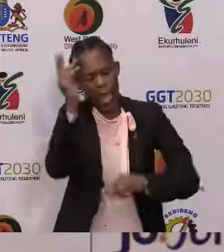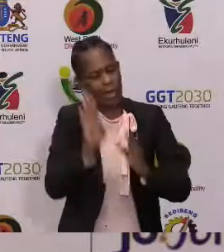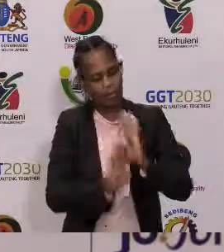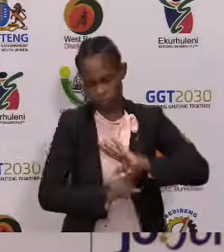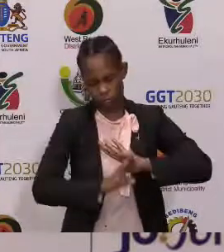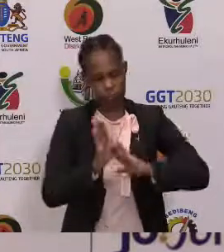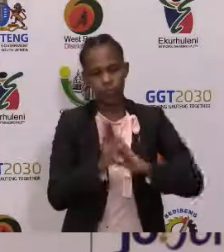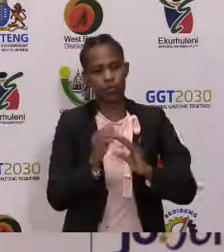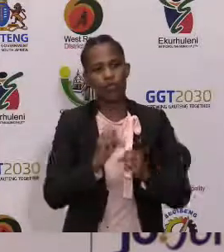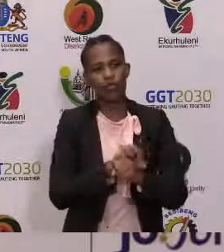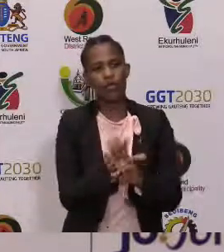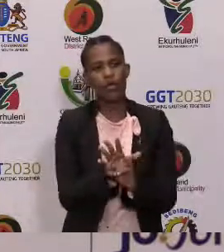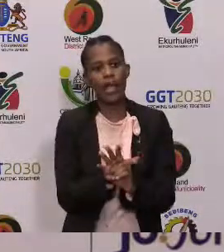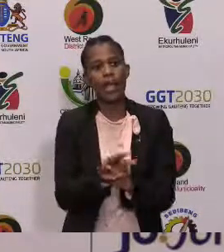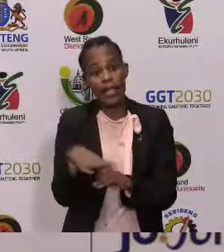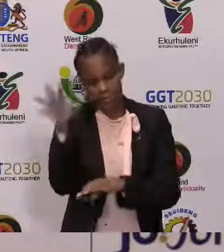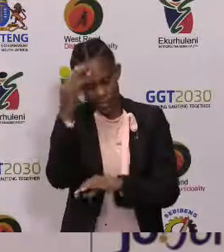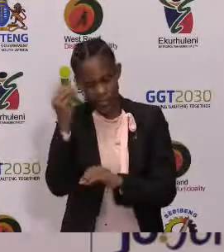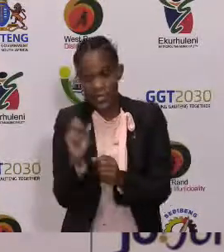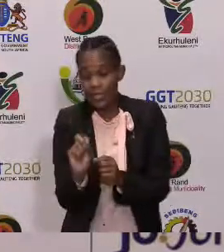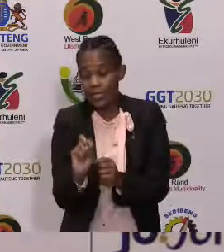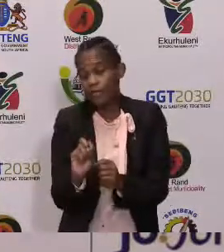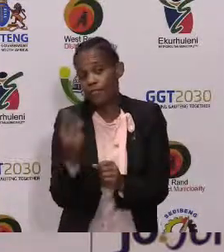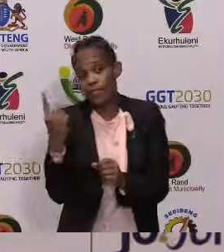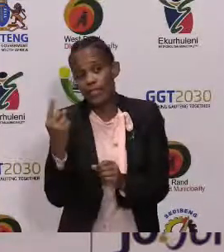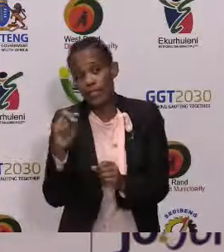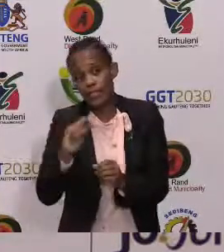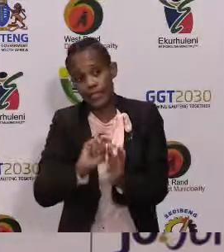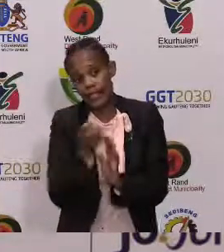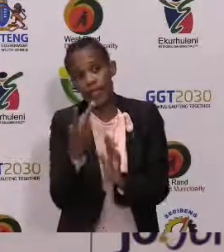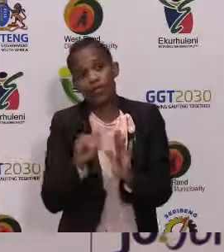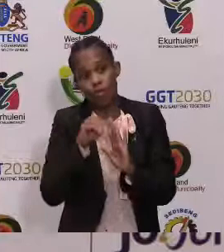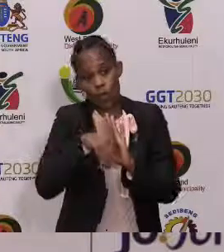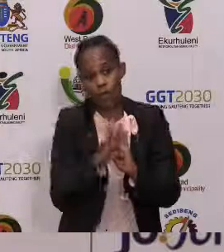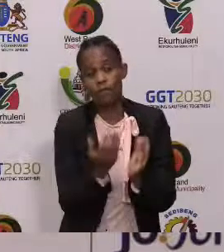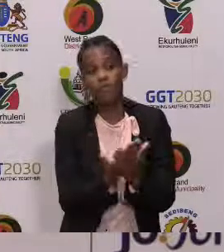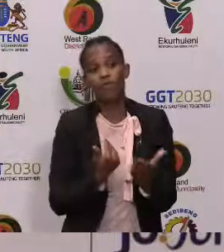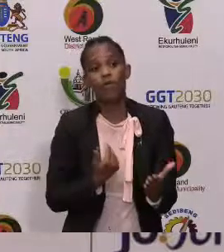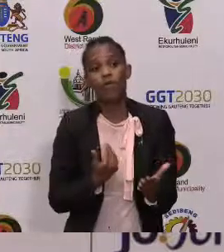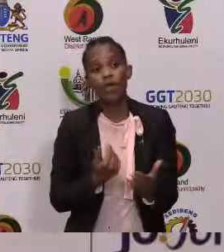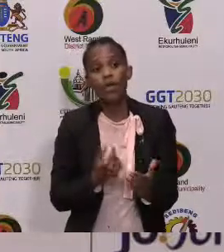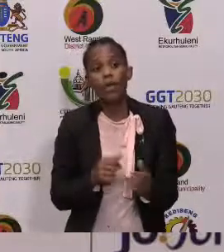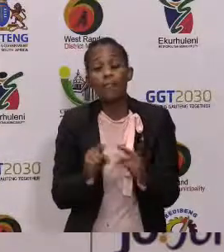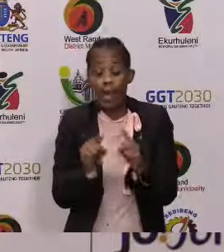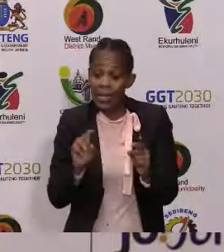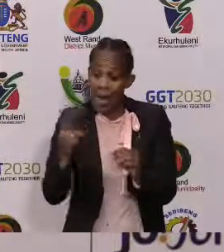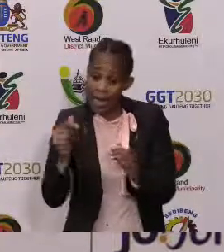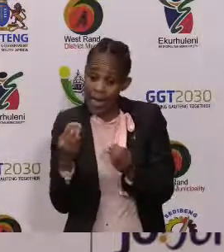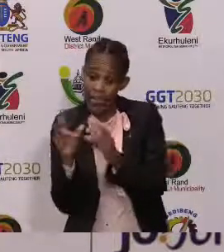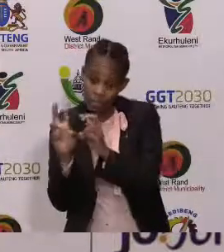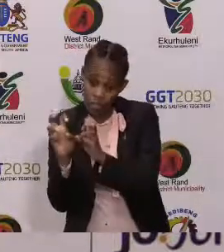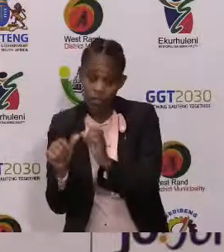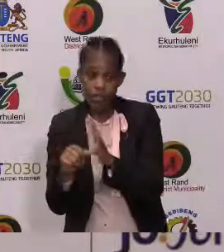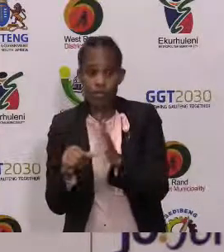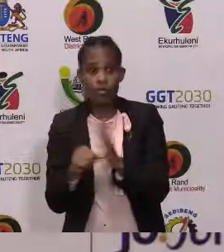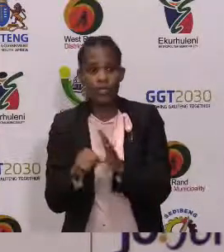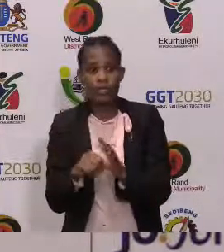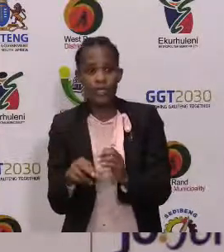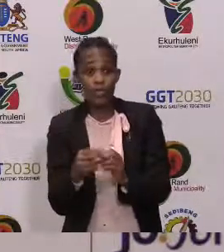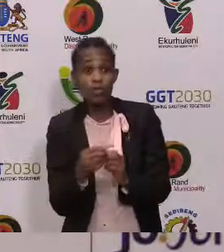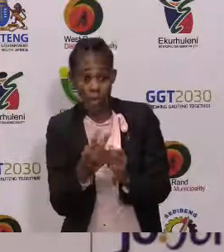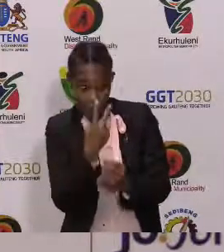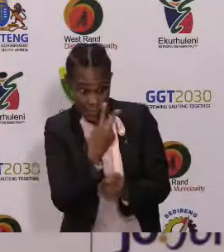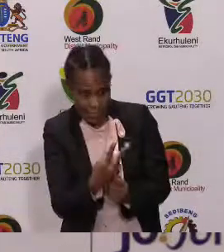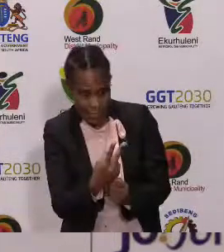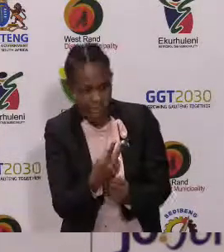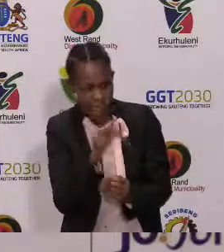be less severe than what we experienced in the first and second wave. But the other important thing, which will influence the magnitude of the next wave,